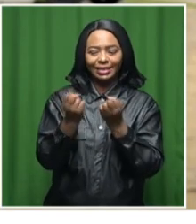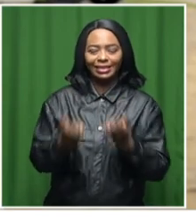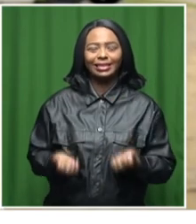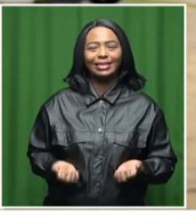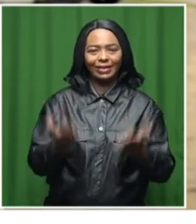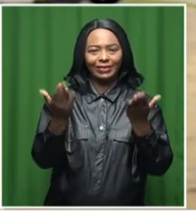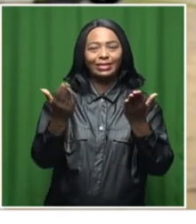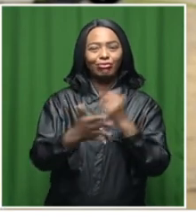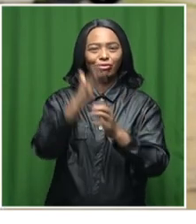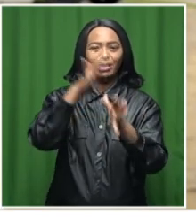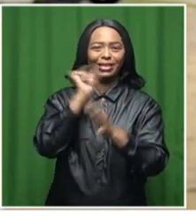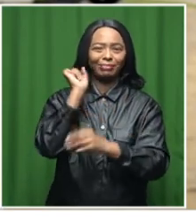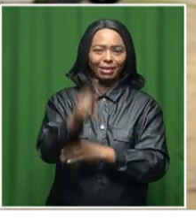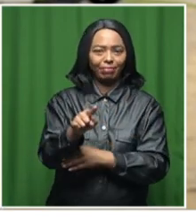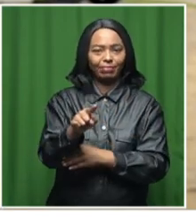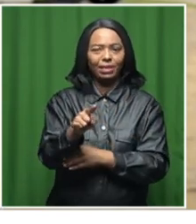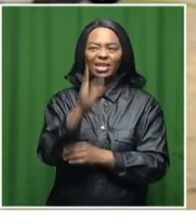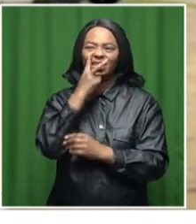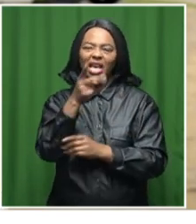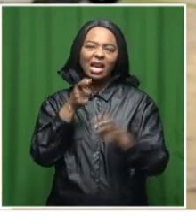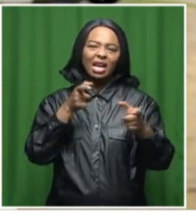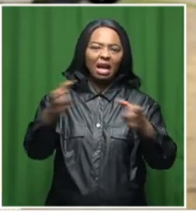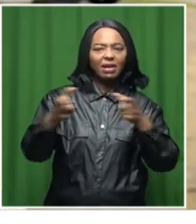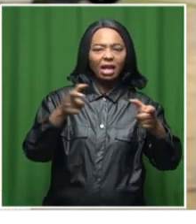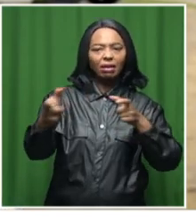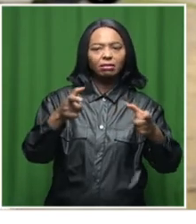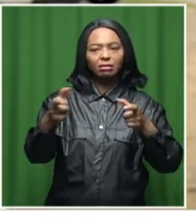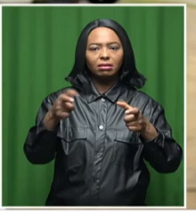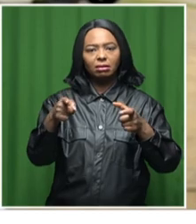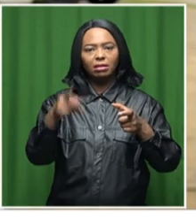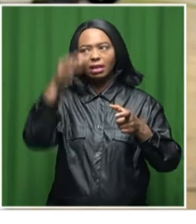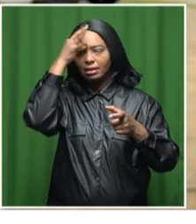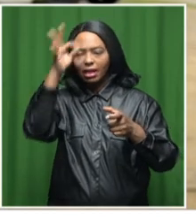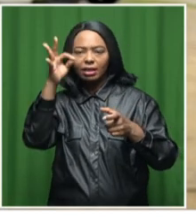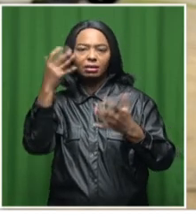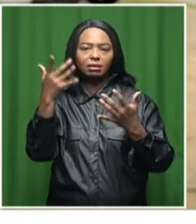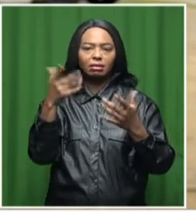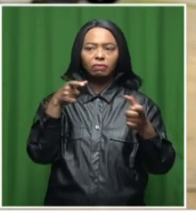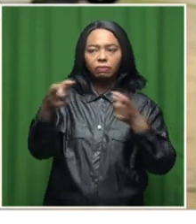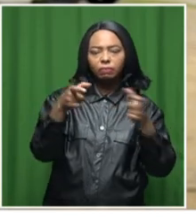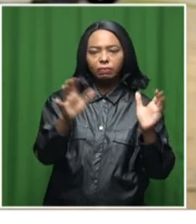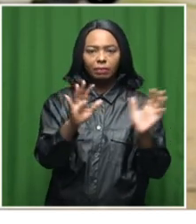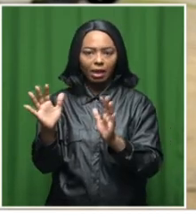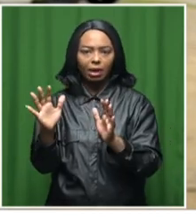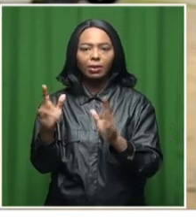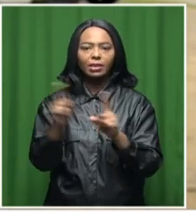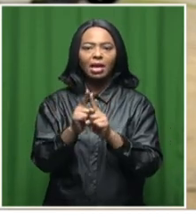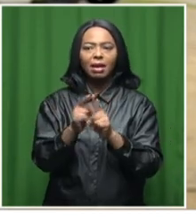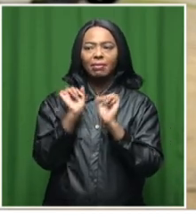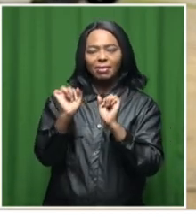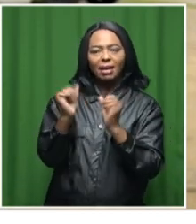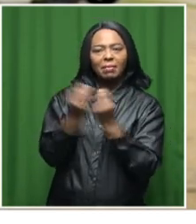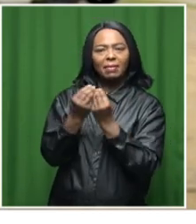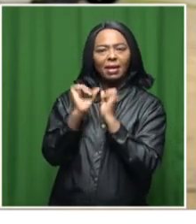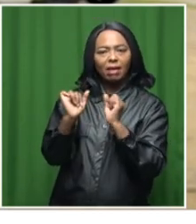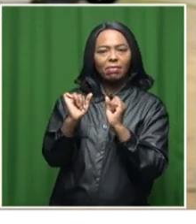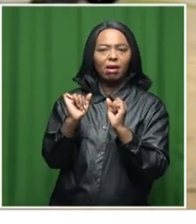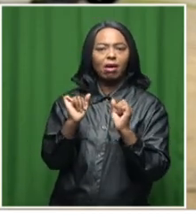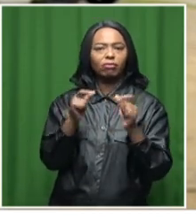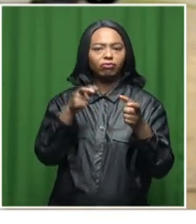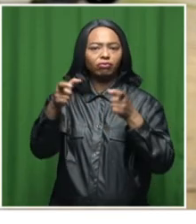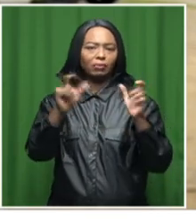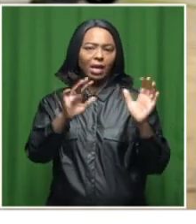looking into governance, into how we run the state functions and the state affairs, and above all, look at how we